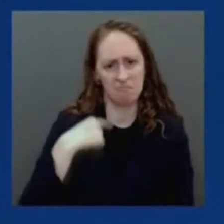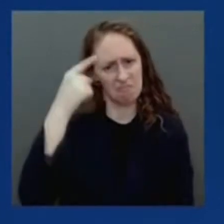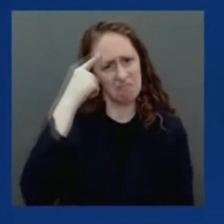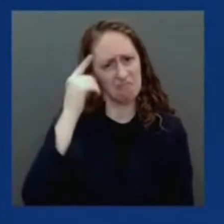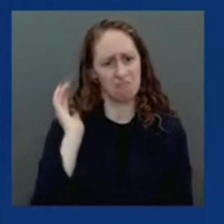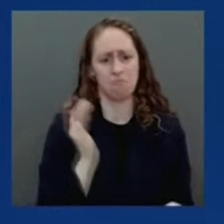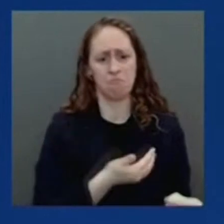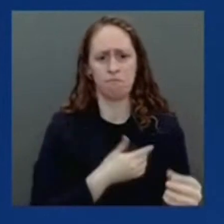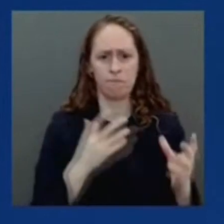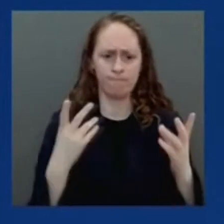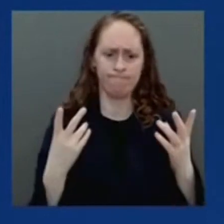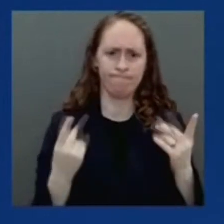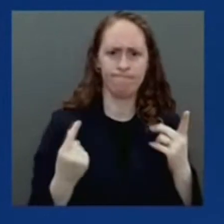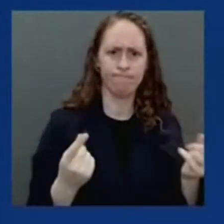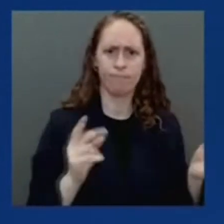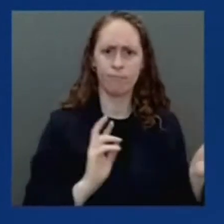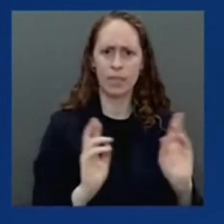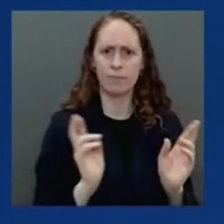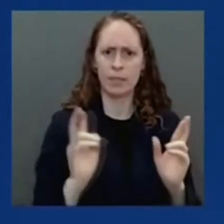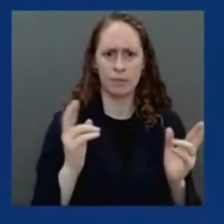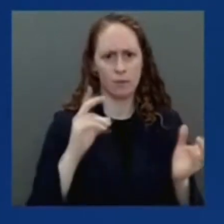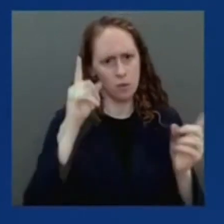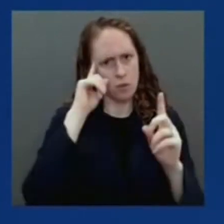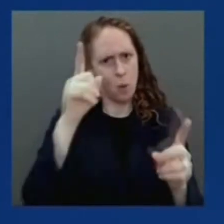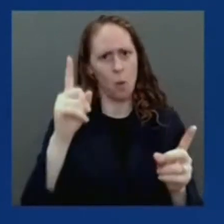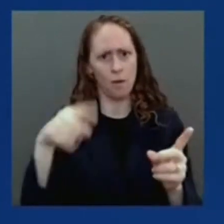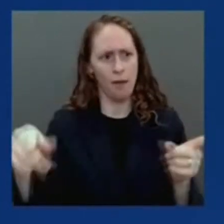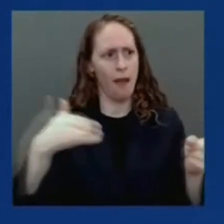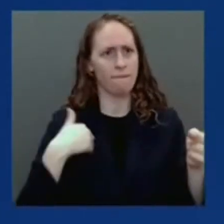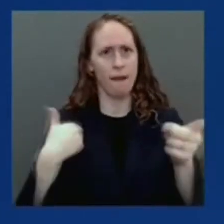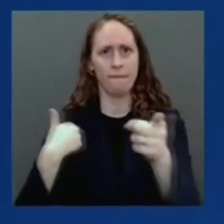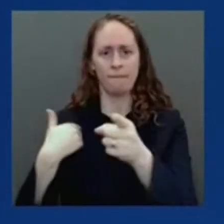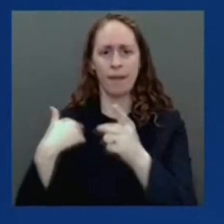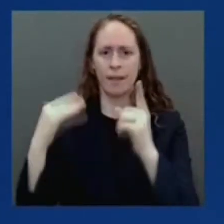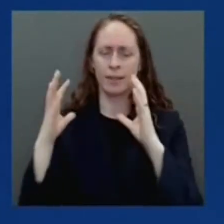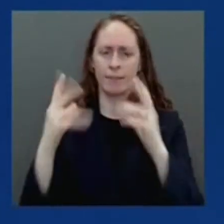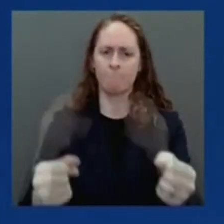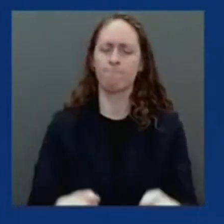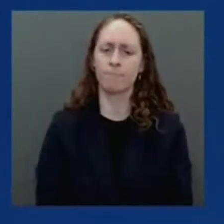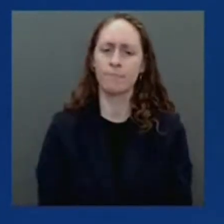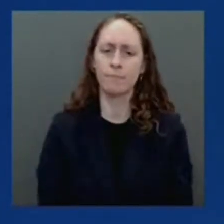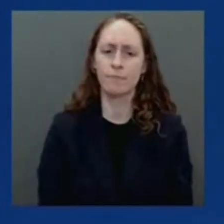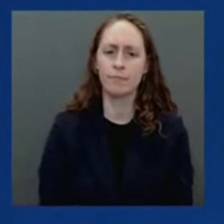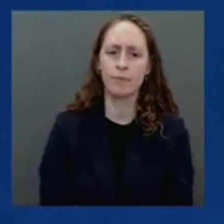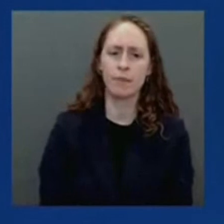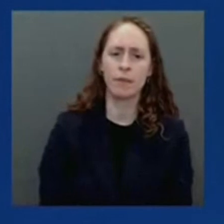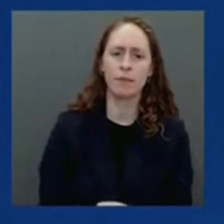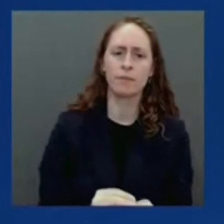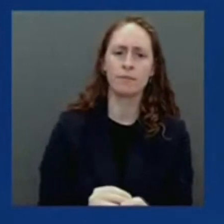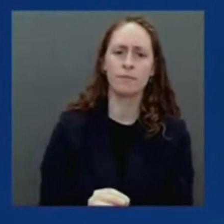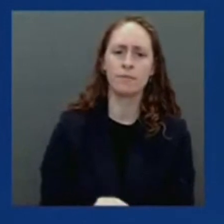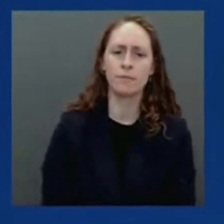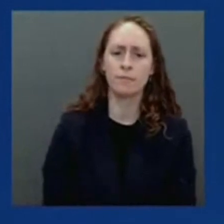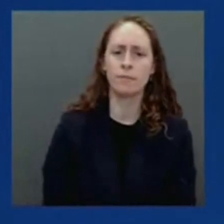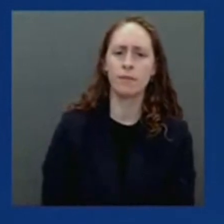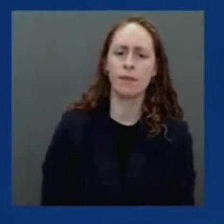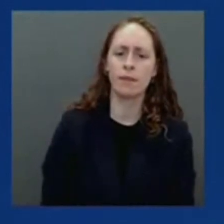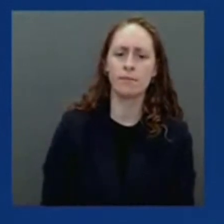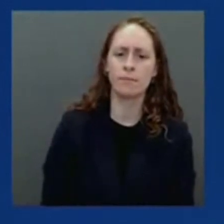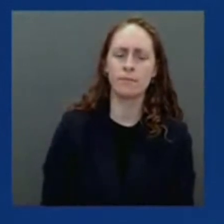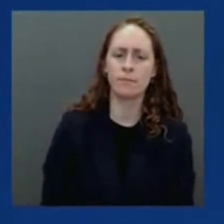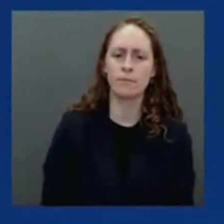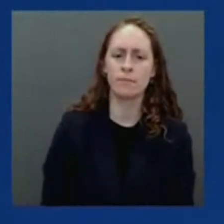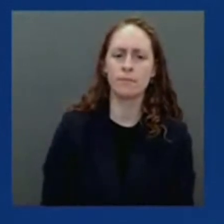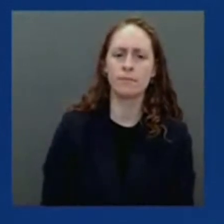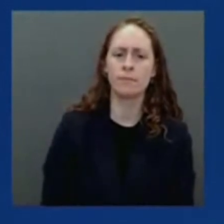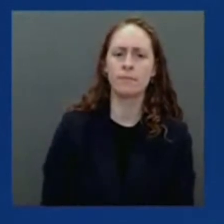The second part of your question? Yeah, I'll answer that, Jeff. She was asking about the pandemic preparedness plan. Very briefly,